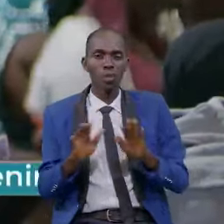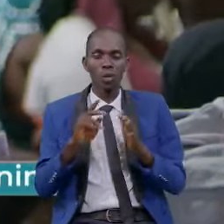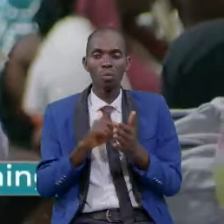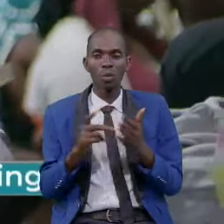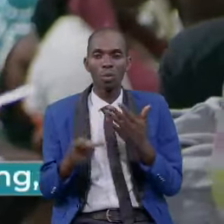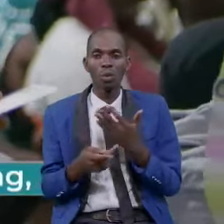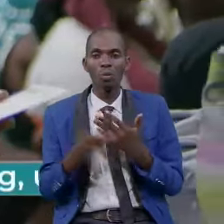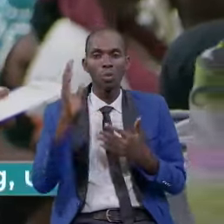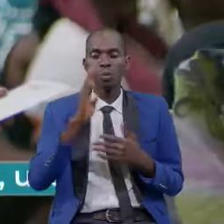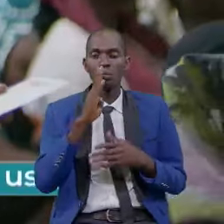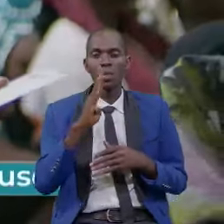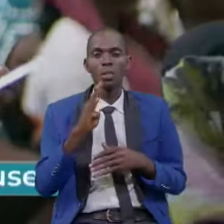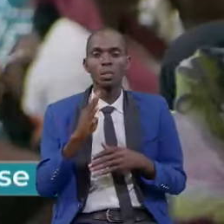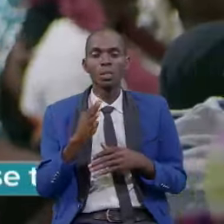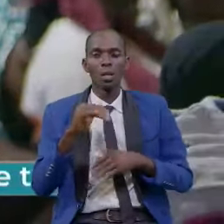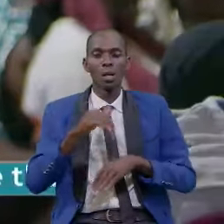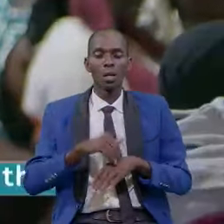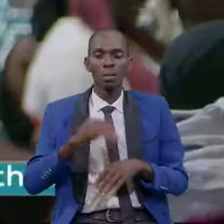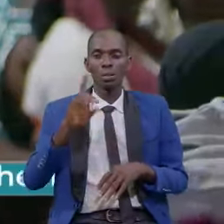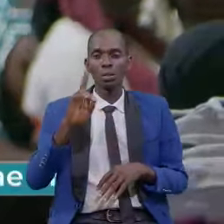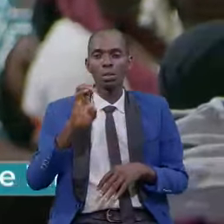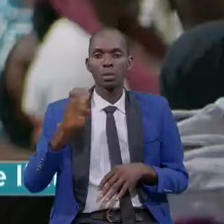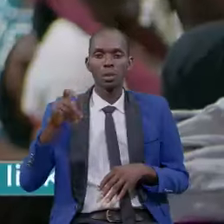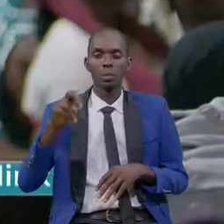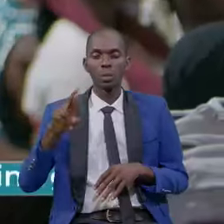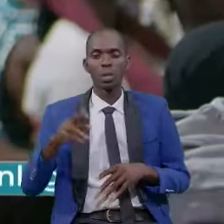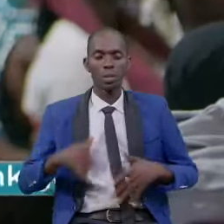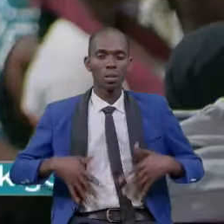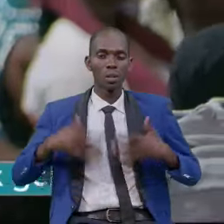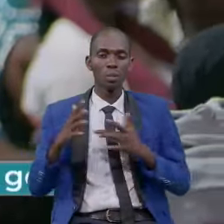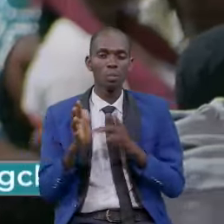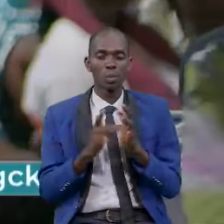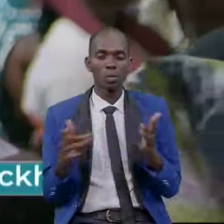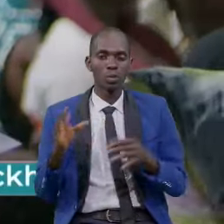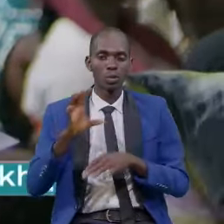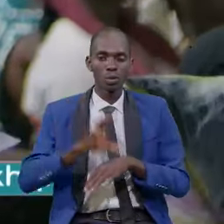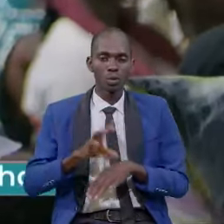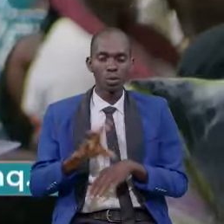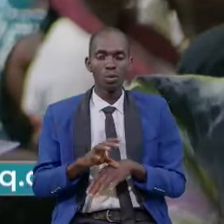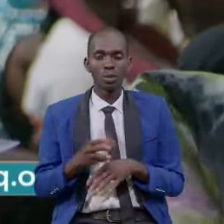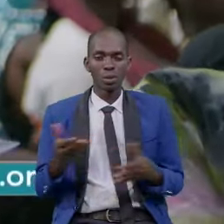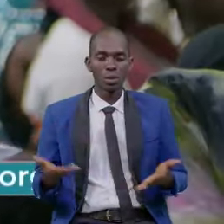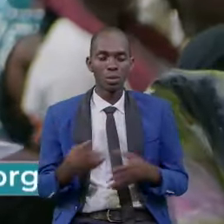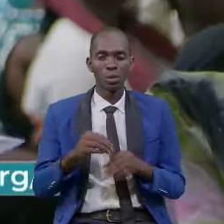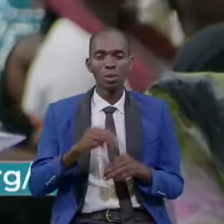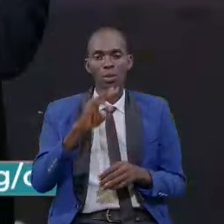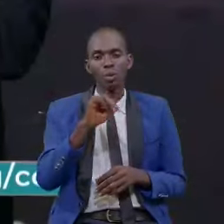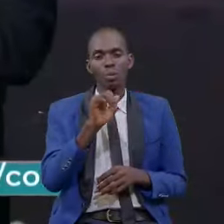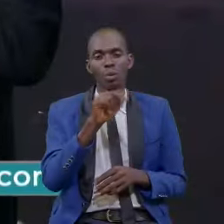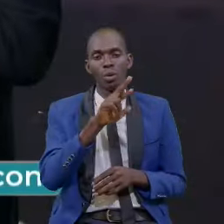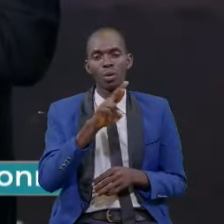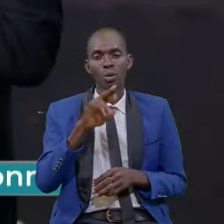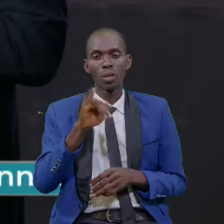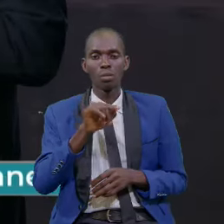Church. Plot 11/12 at Ruby Street, Warri, Delta State, time